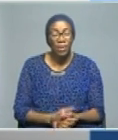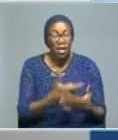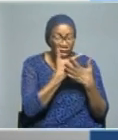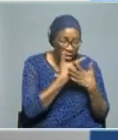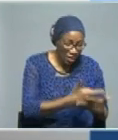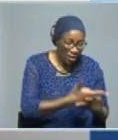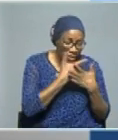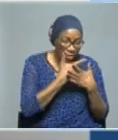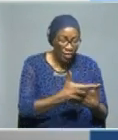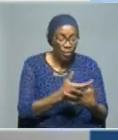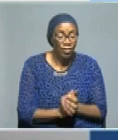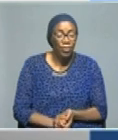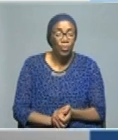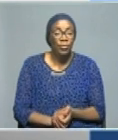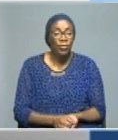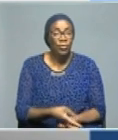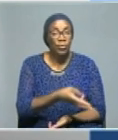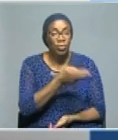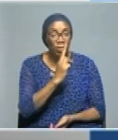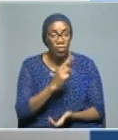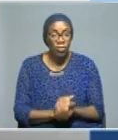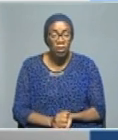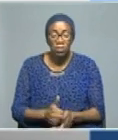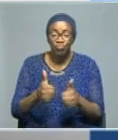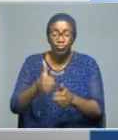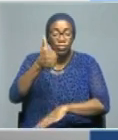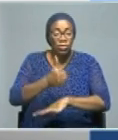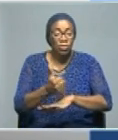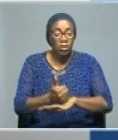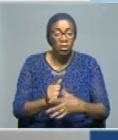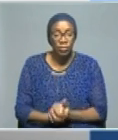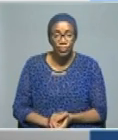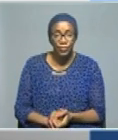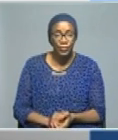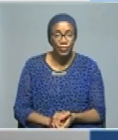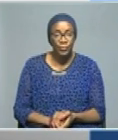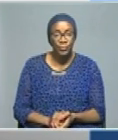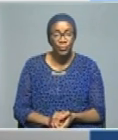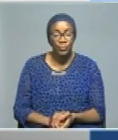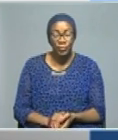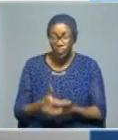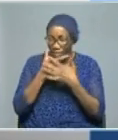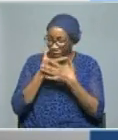again for taking the time to speak to us, and we wish you and your team all the best for the upcoming week. Thank you very much for having me.